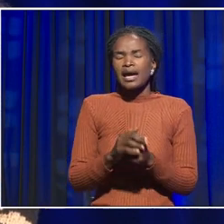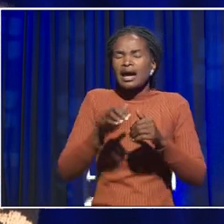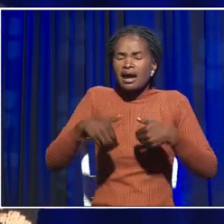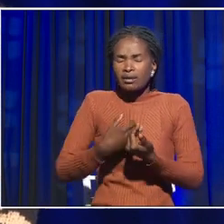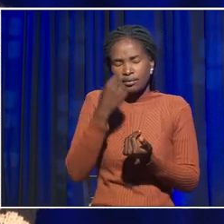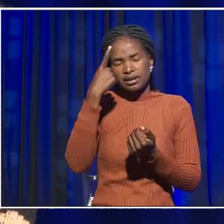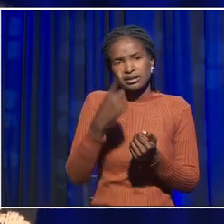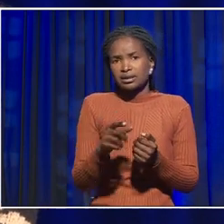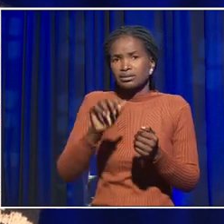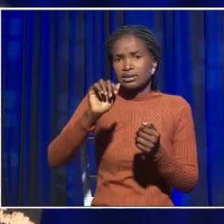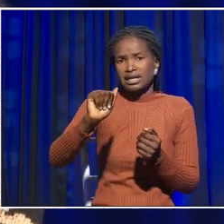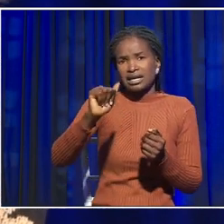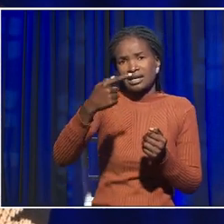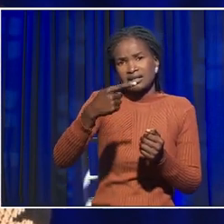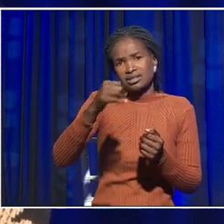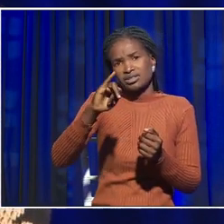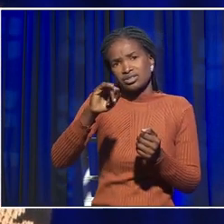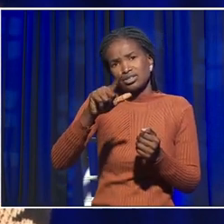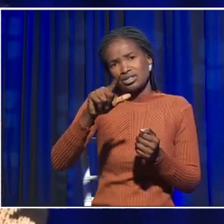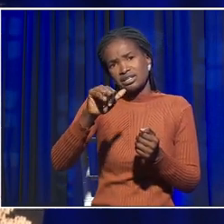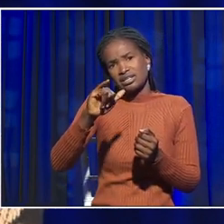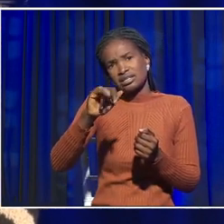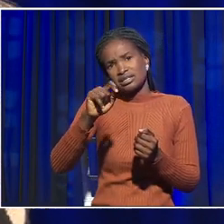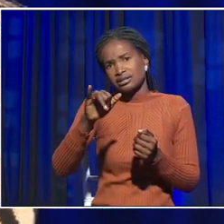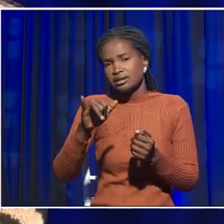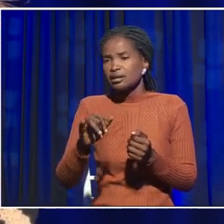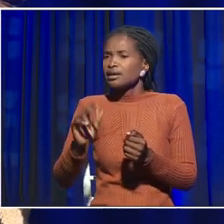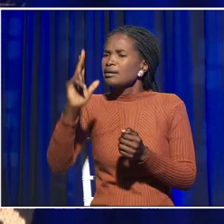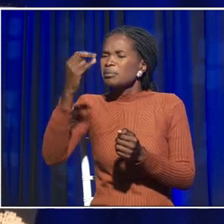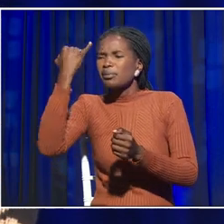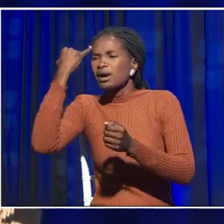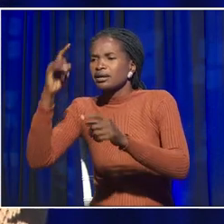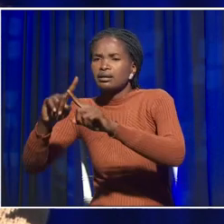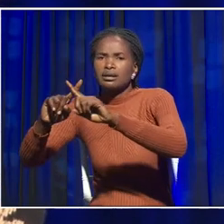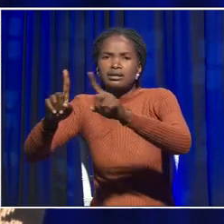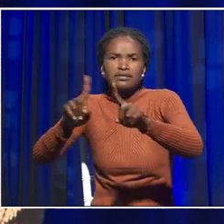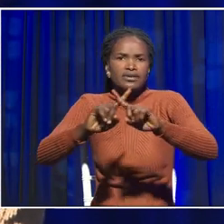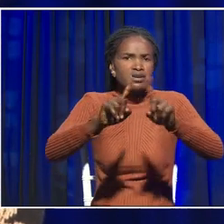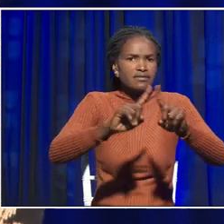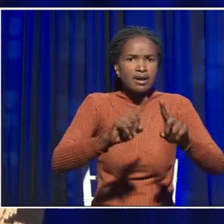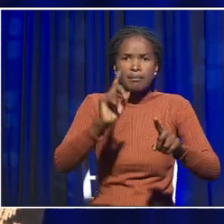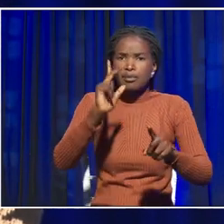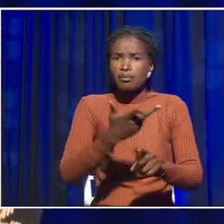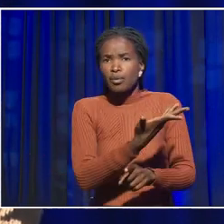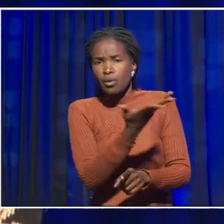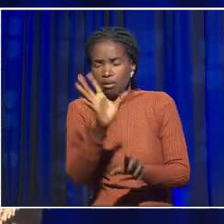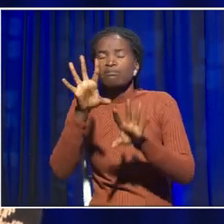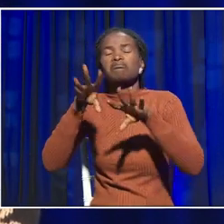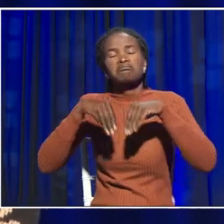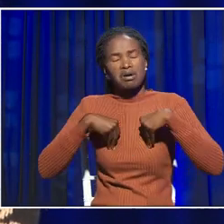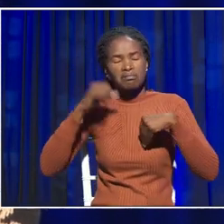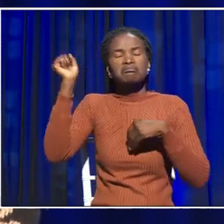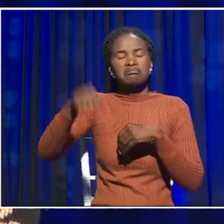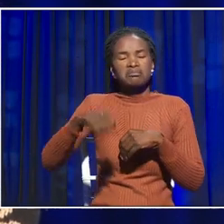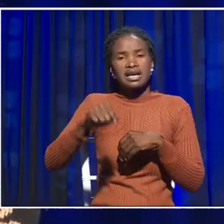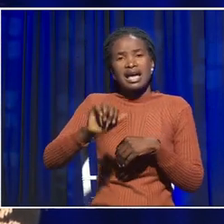understanding of agility? And it's pretty impressive, the different notions, but in a nutshell, everybody concurred on the fact